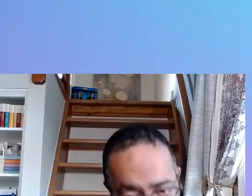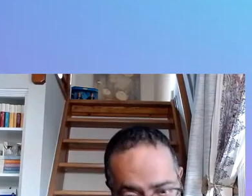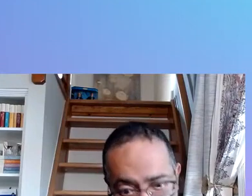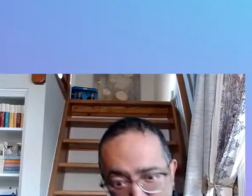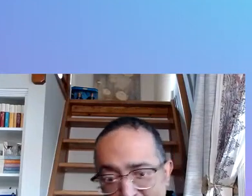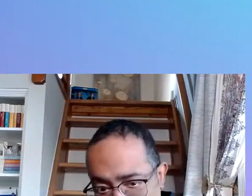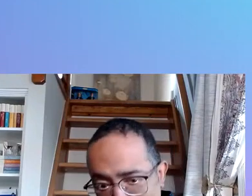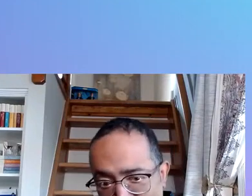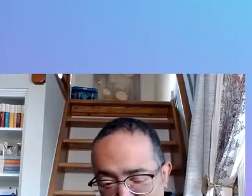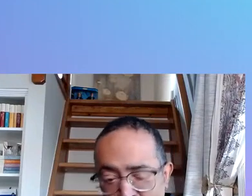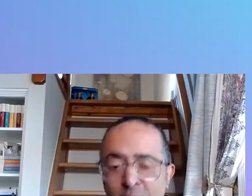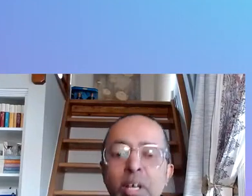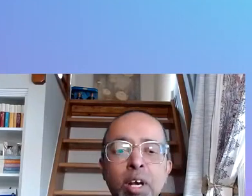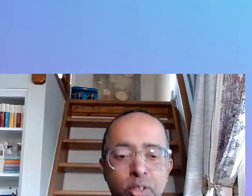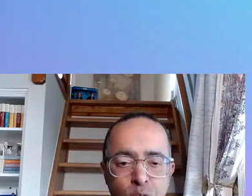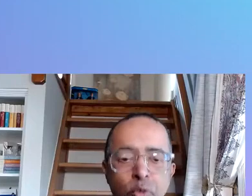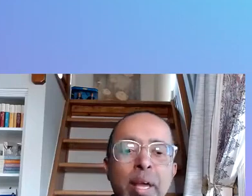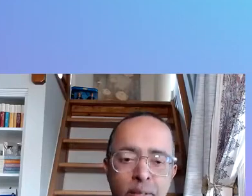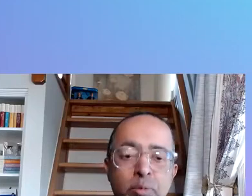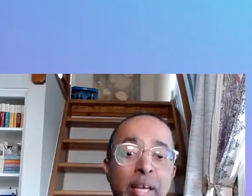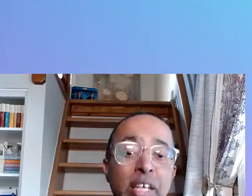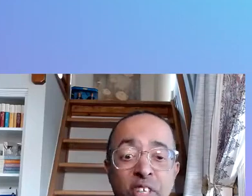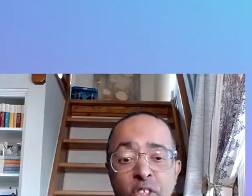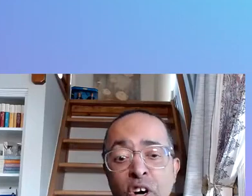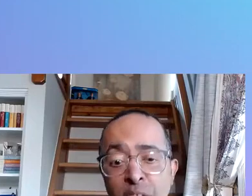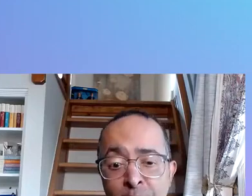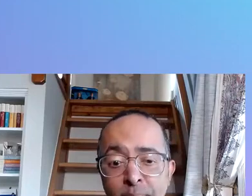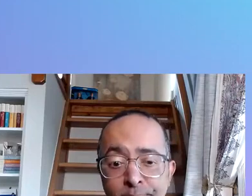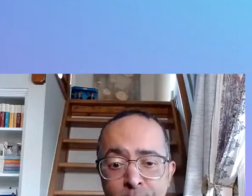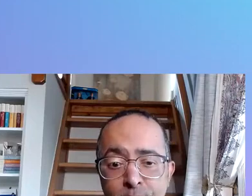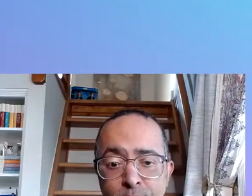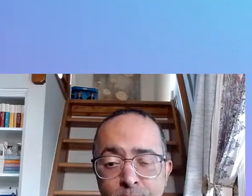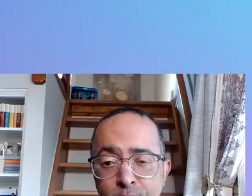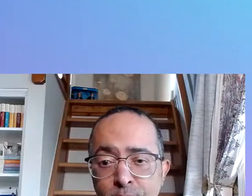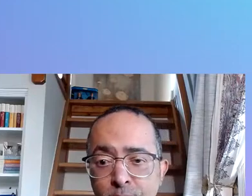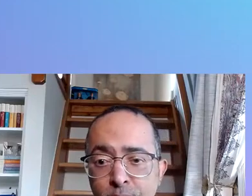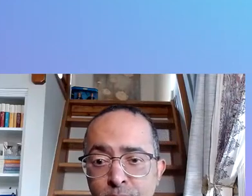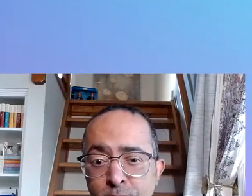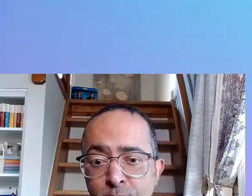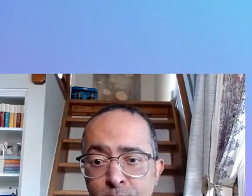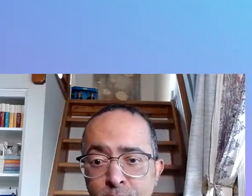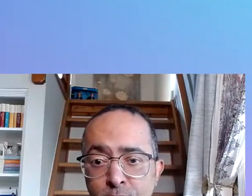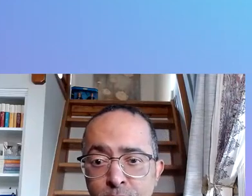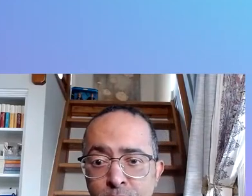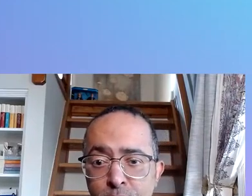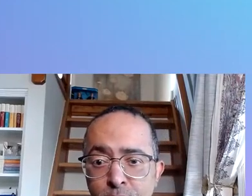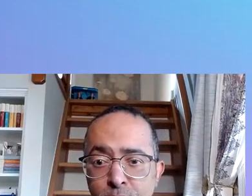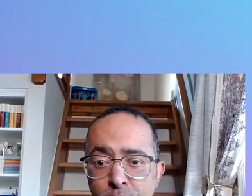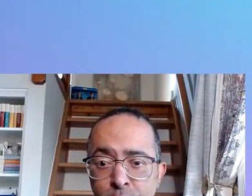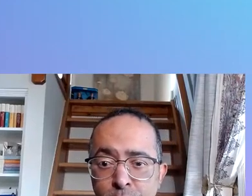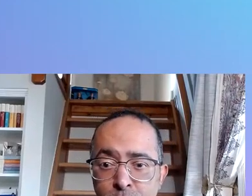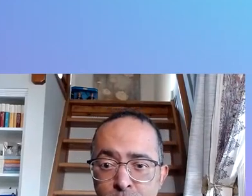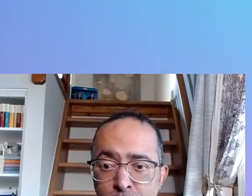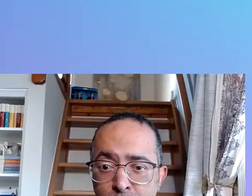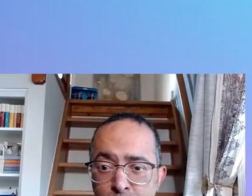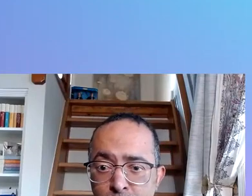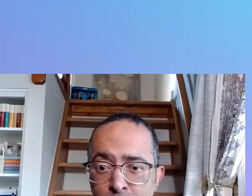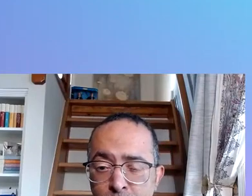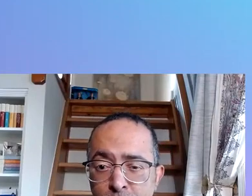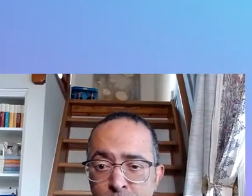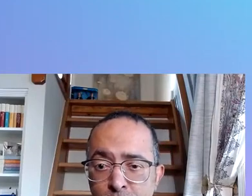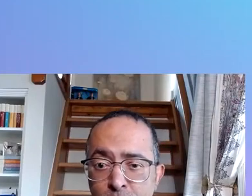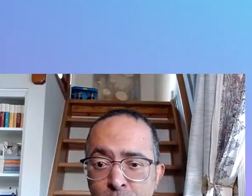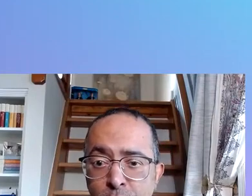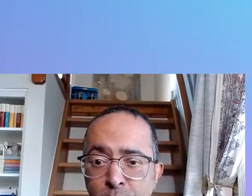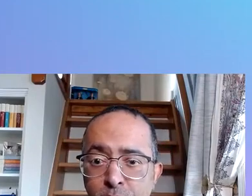It just has to point in a direction to make a convincing argument. Yeah. Yeah. That is a really good